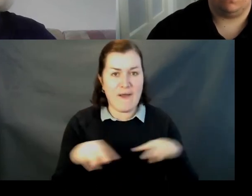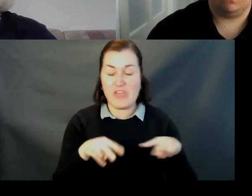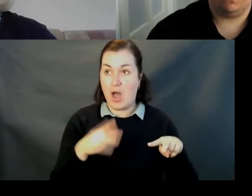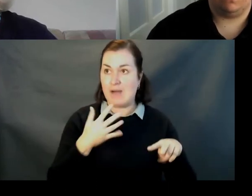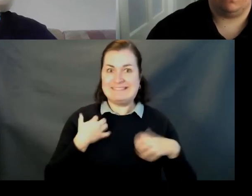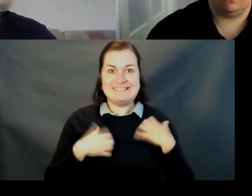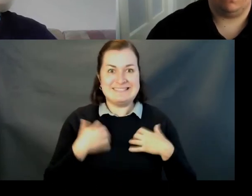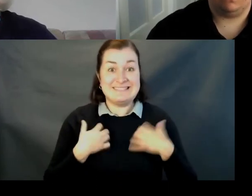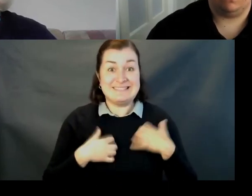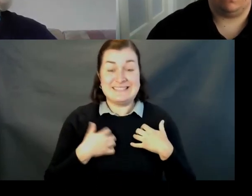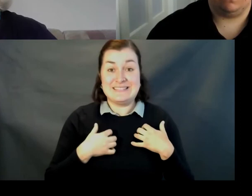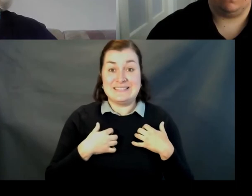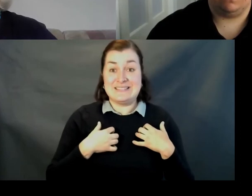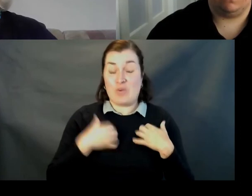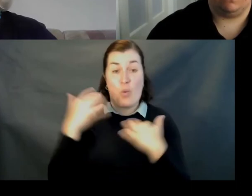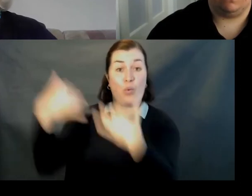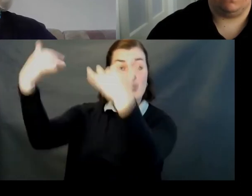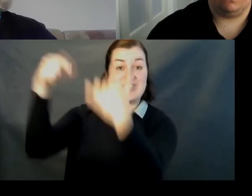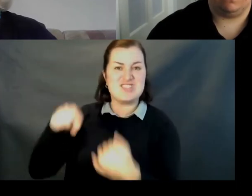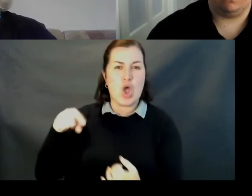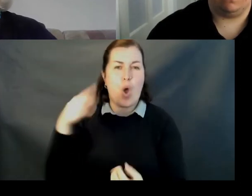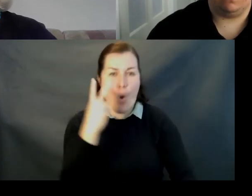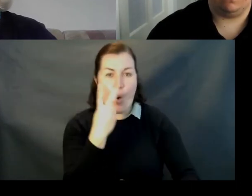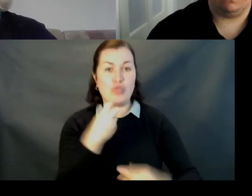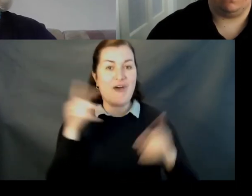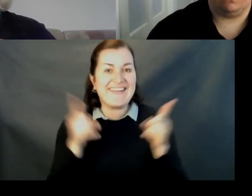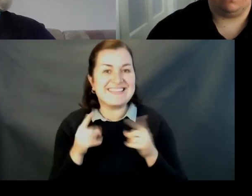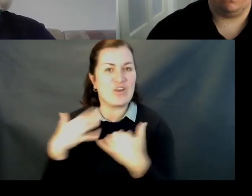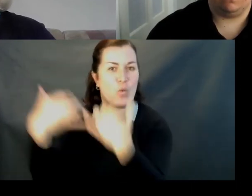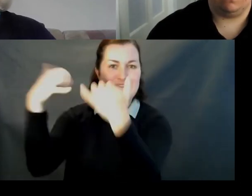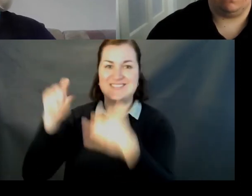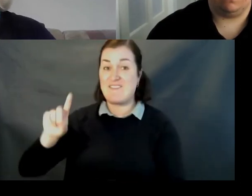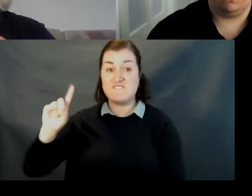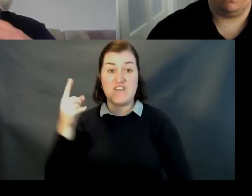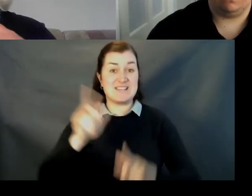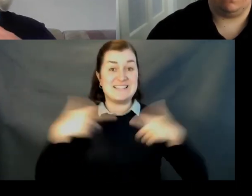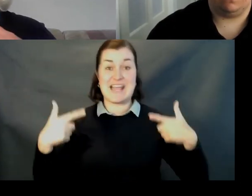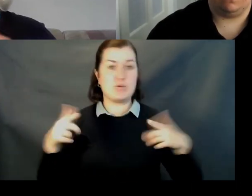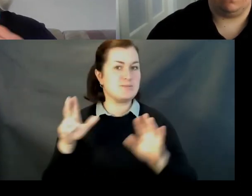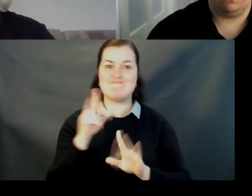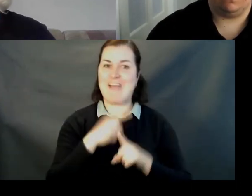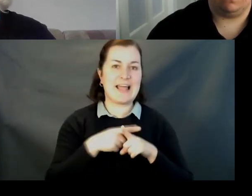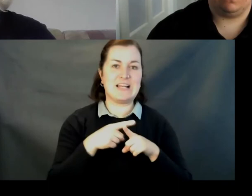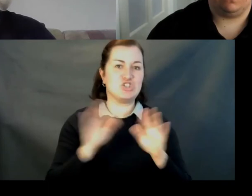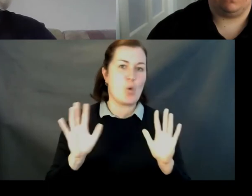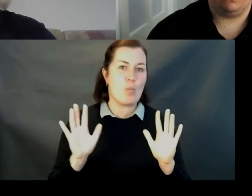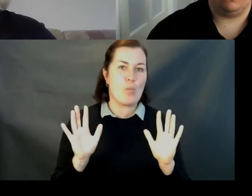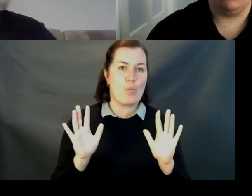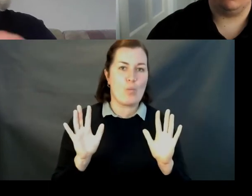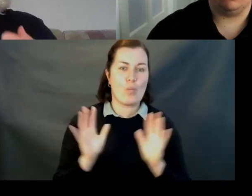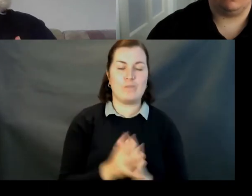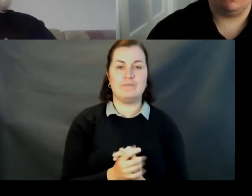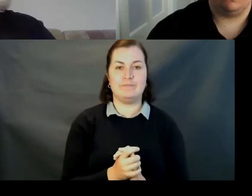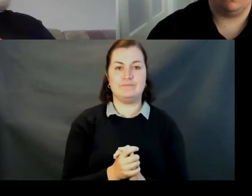whose first language was not English, but they work perhaps in church, in village halls